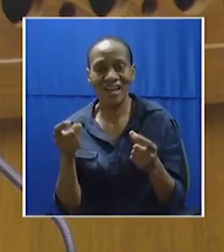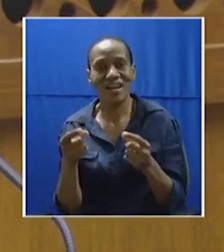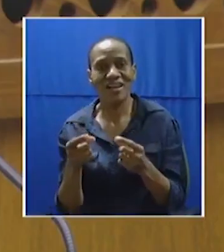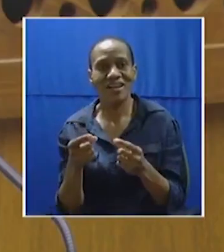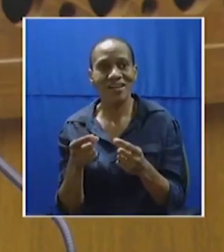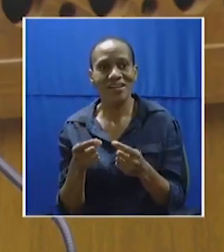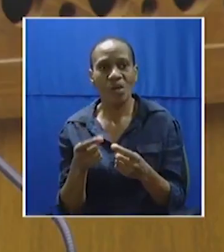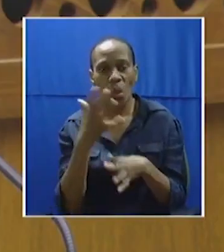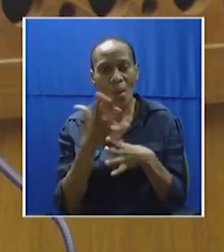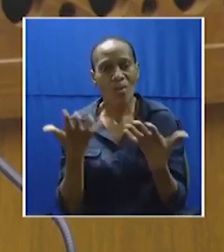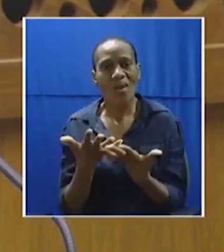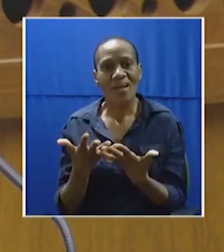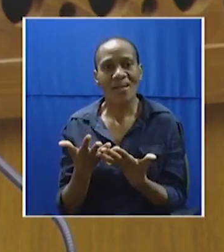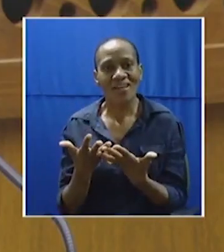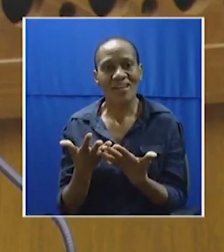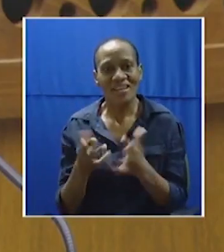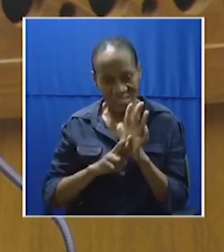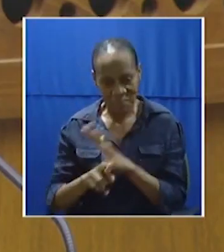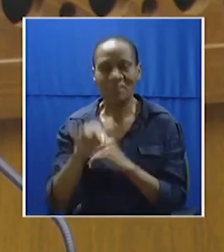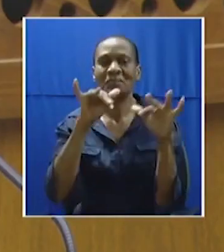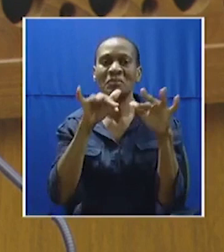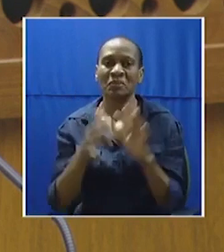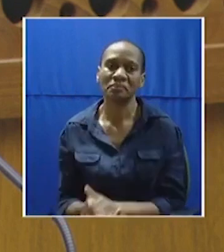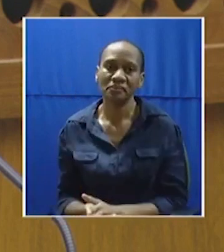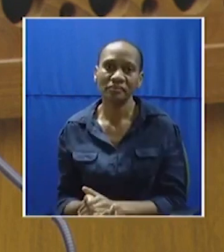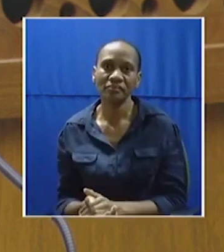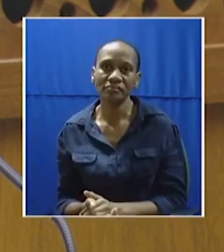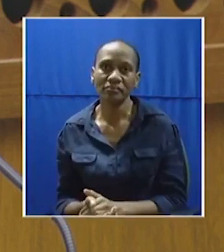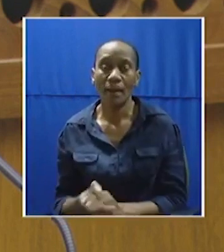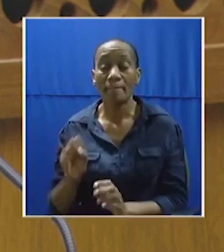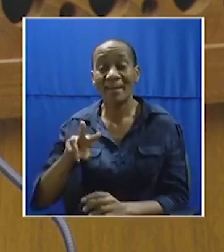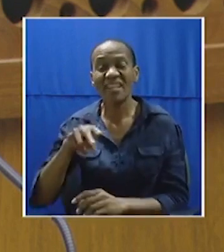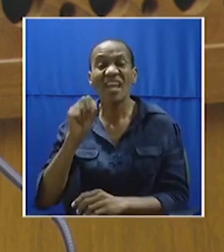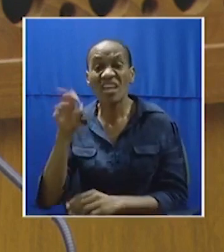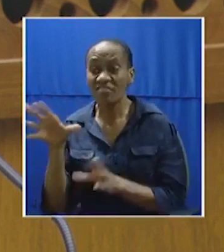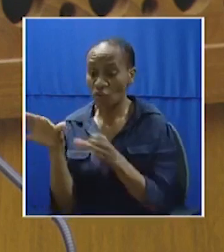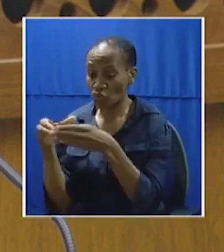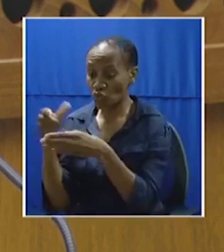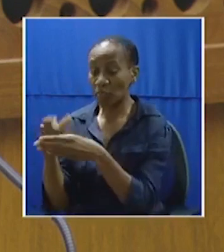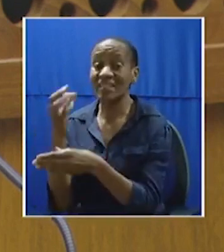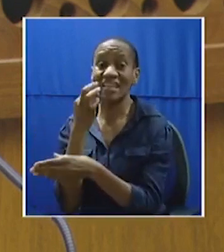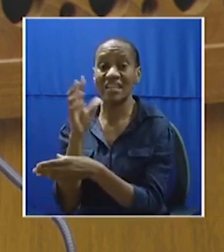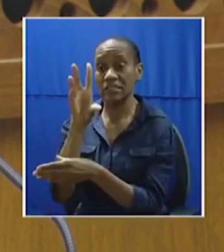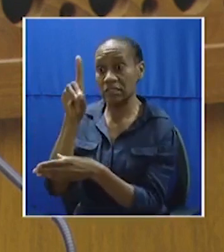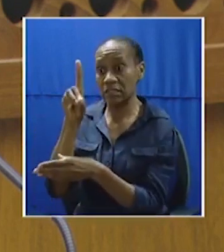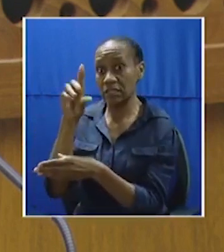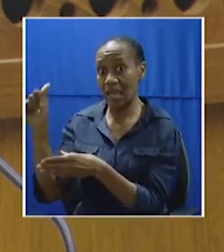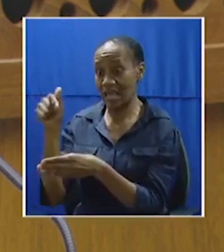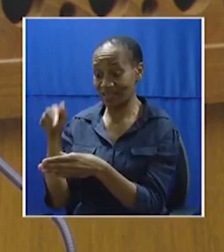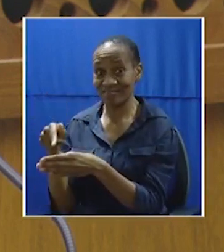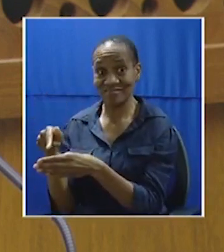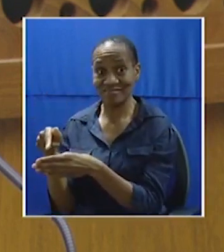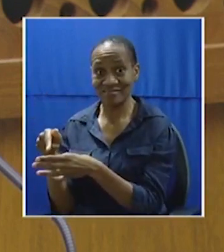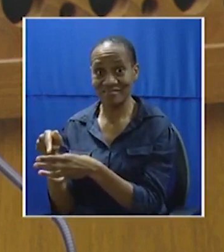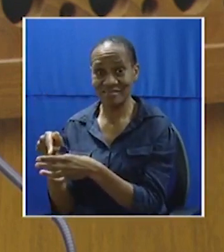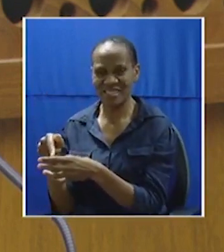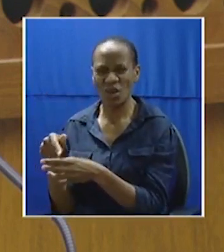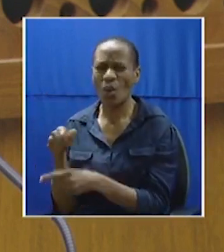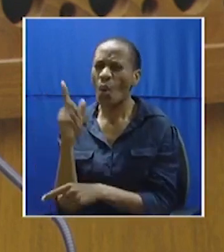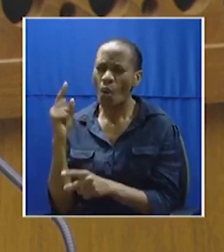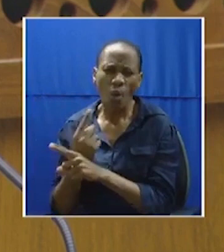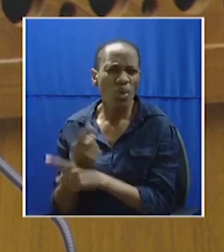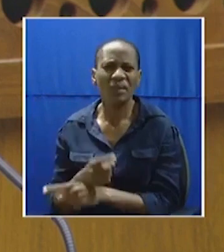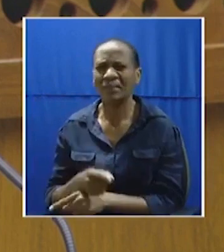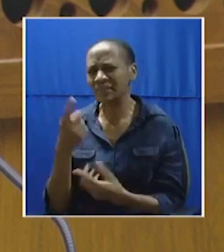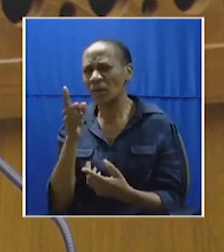The irony of a party, which refers to itself as the Democratic Alliance, repeatedly silencing vocal black